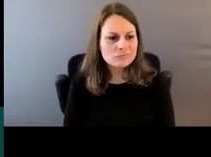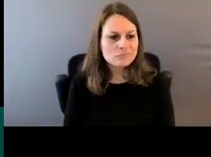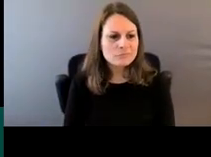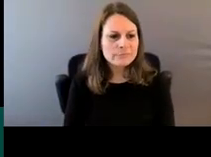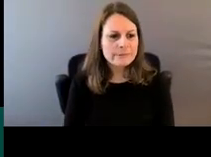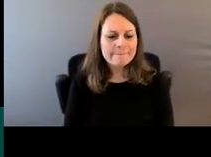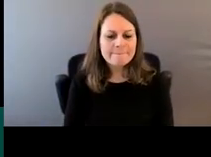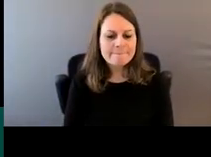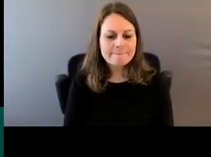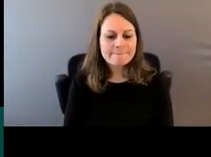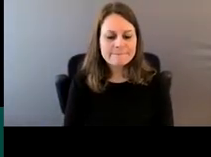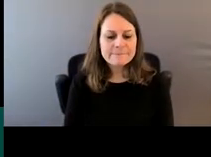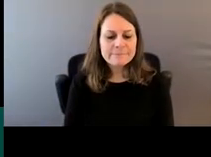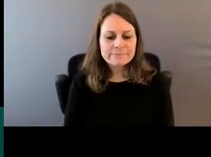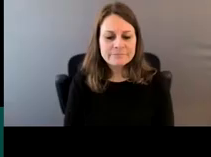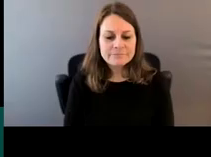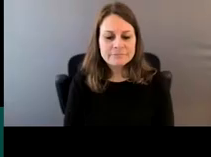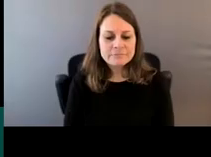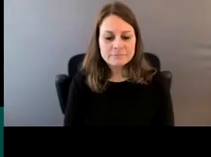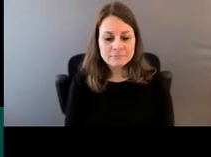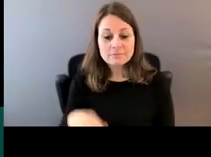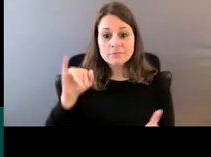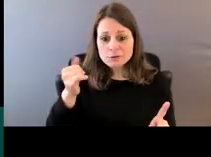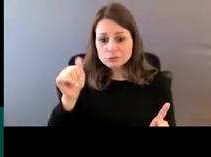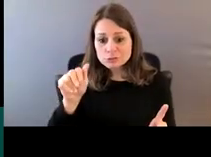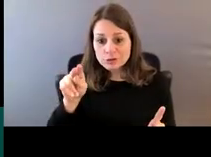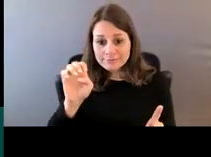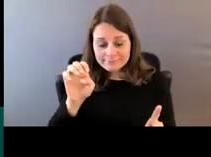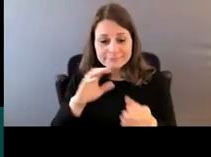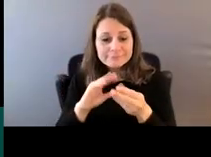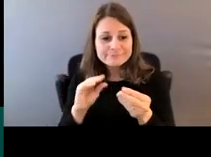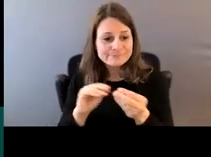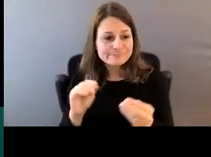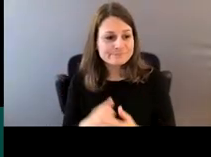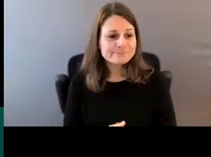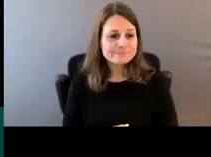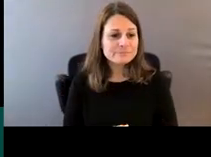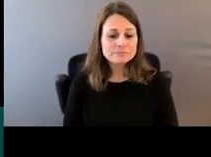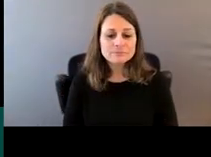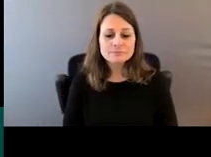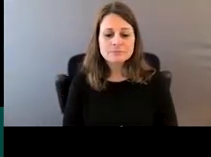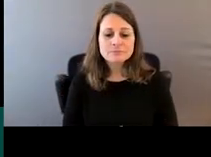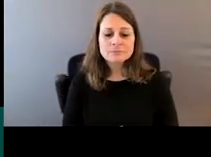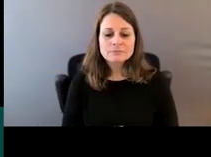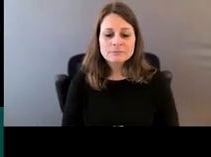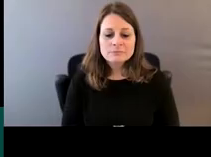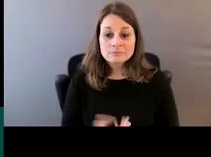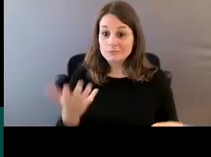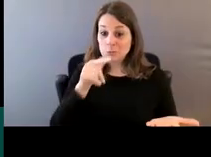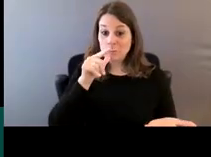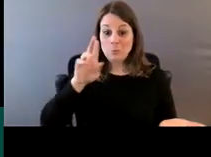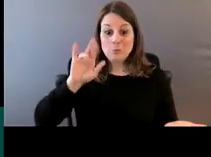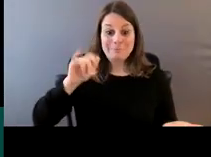And Jane, this is Okay. for you. Thanks, Sharon. So about RIPIN. RIPIN is an independent